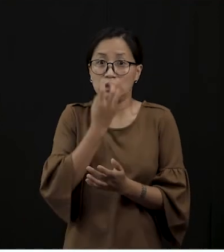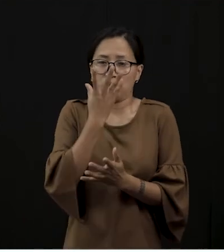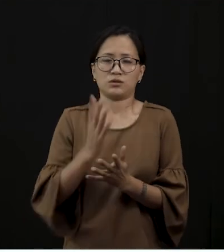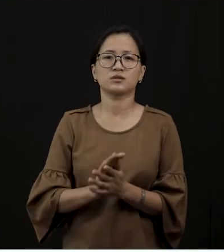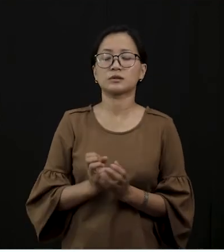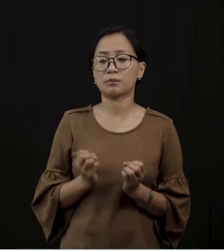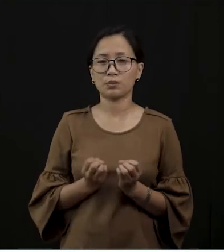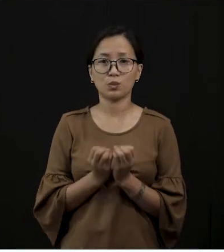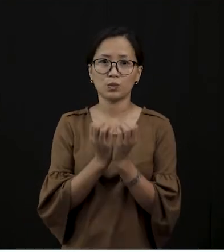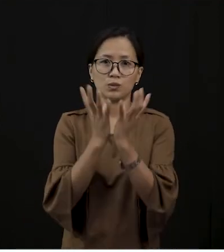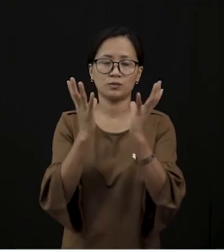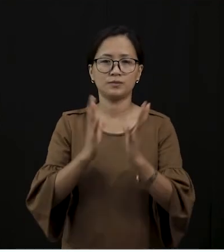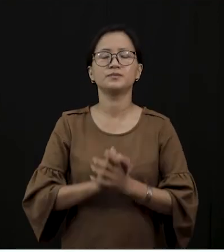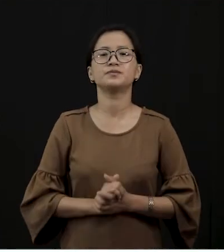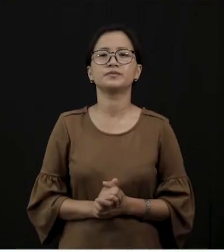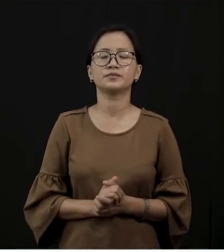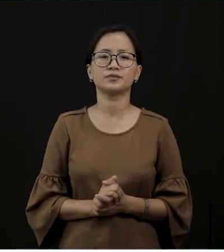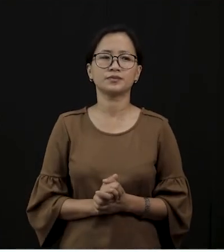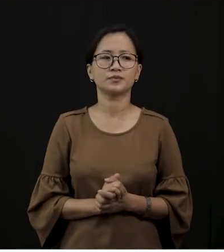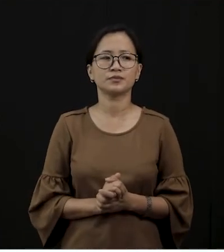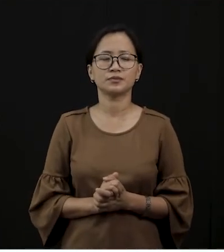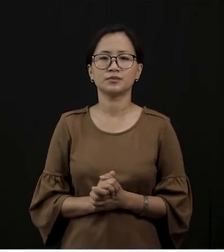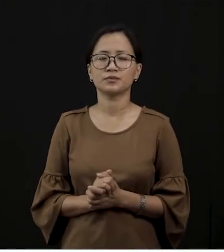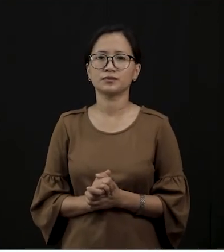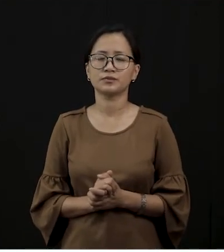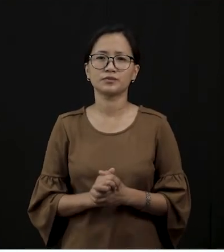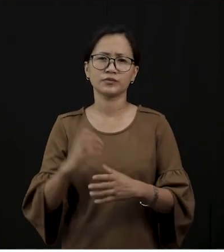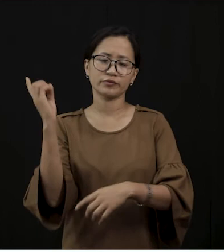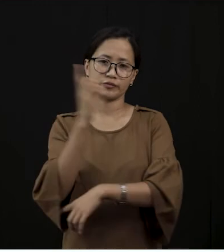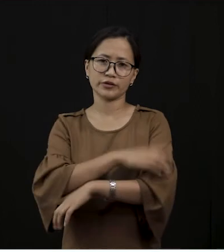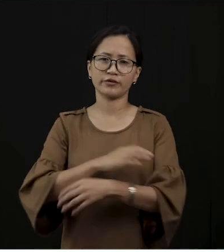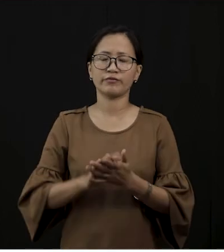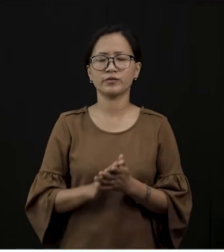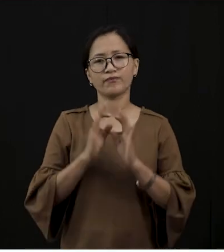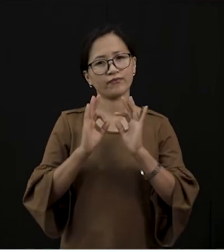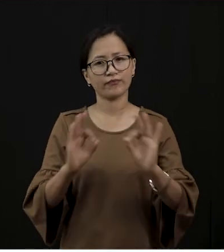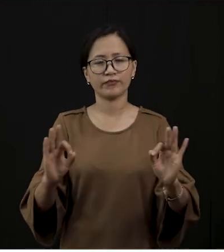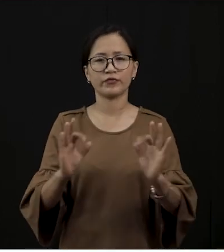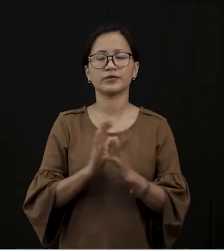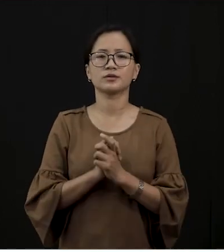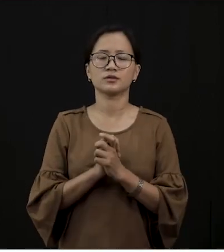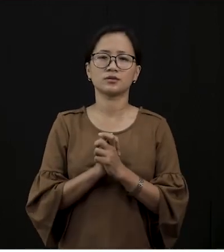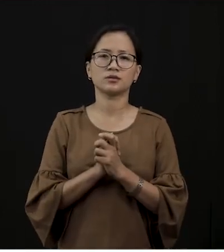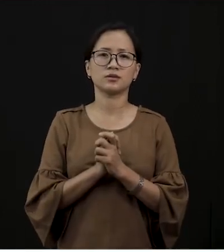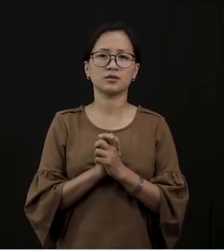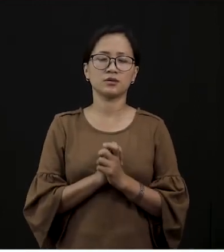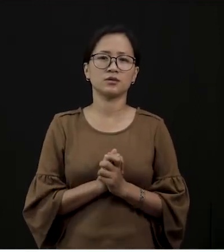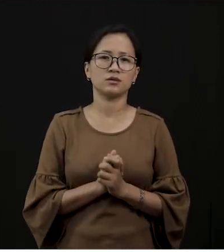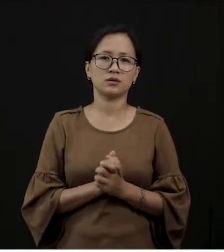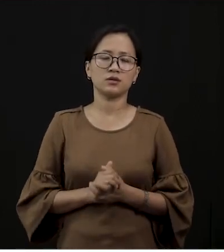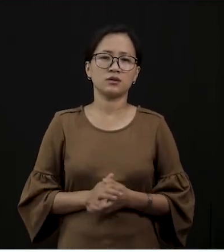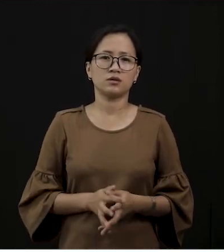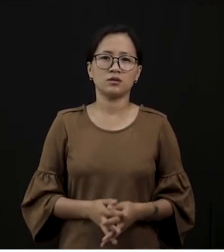Right? We can see everywhere new flowers. The days are very pleasant. Okay. Then